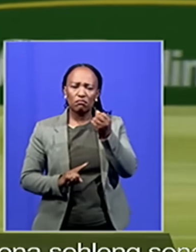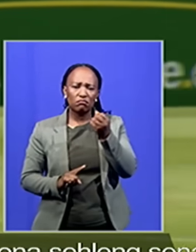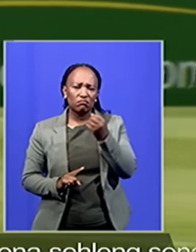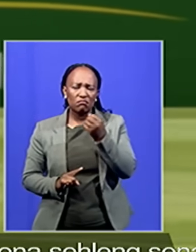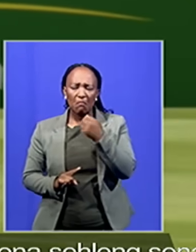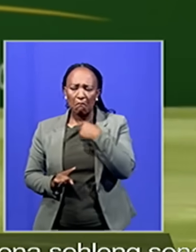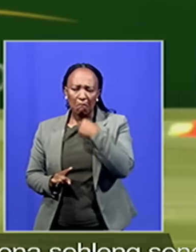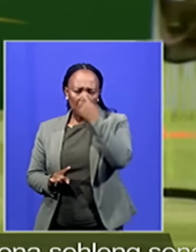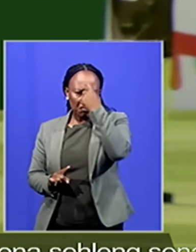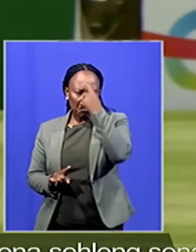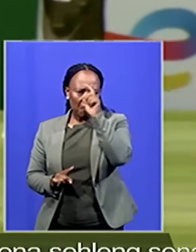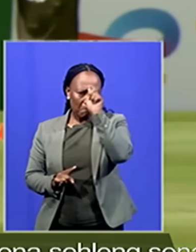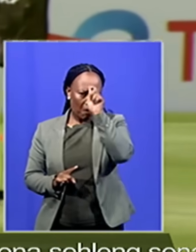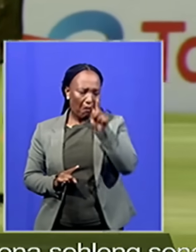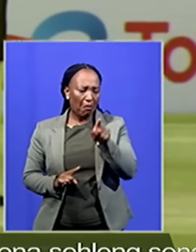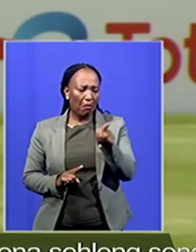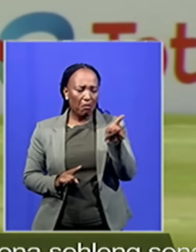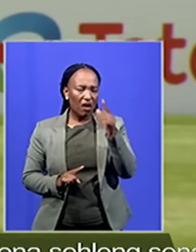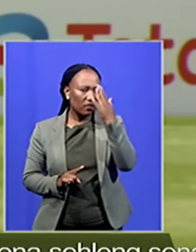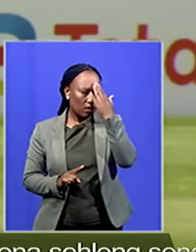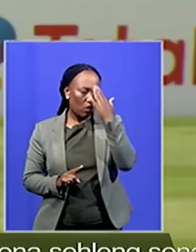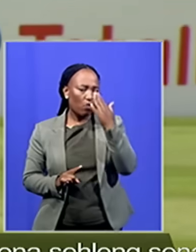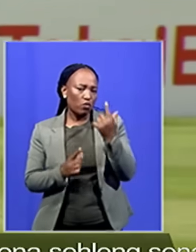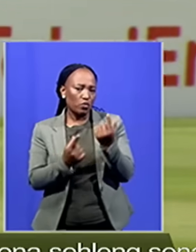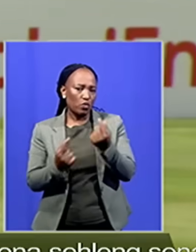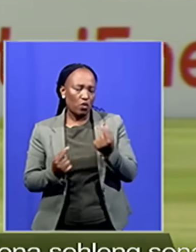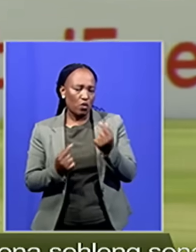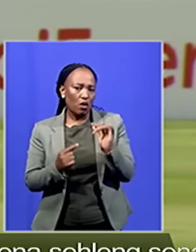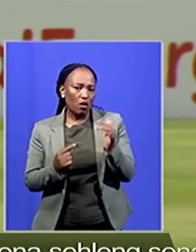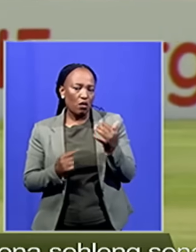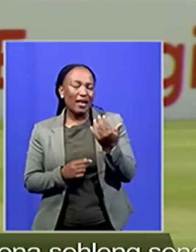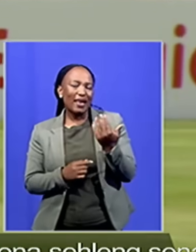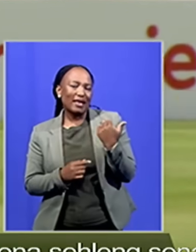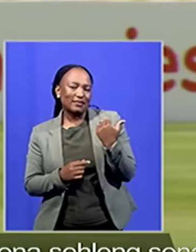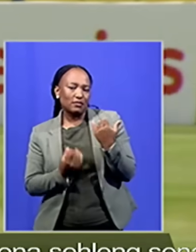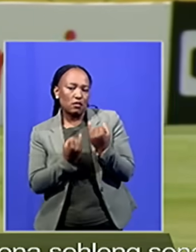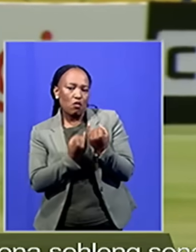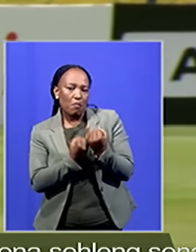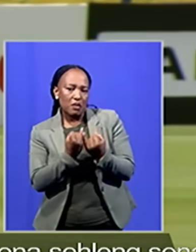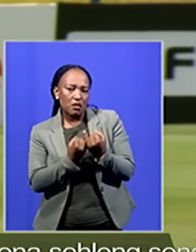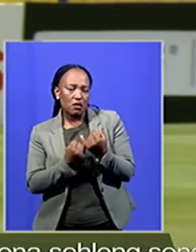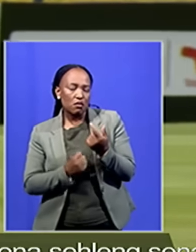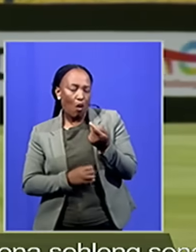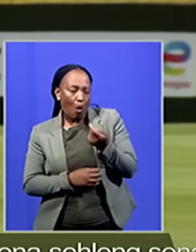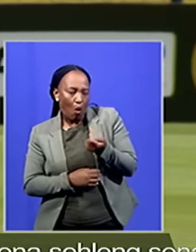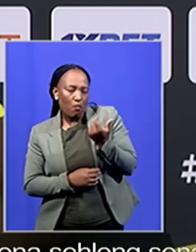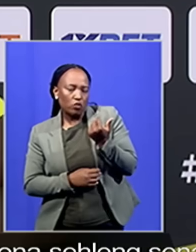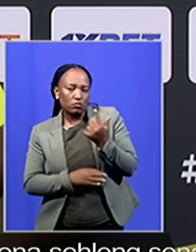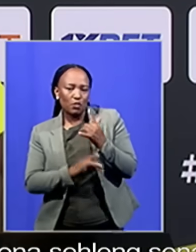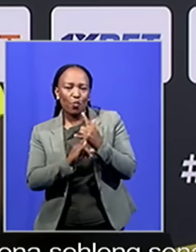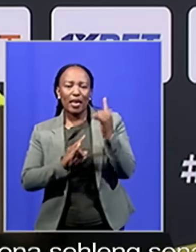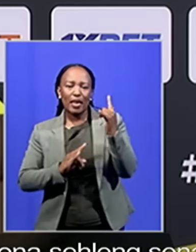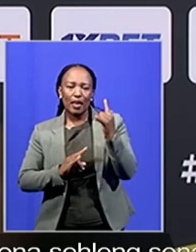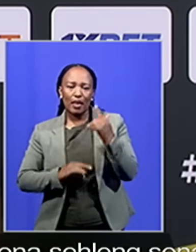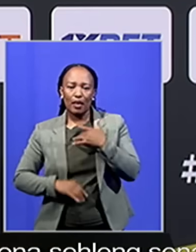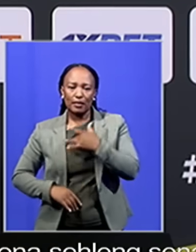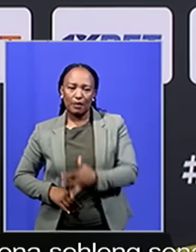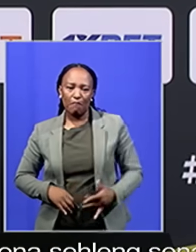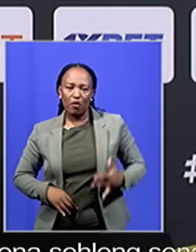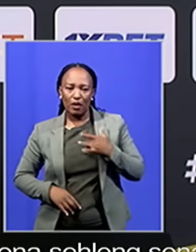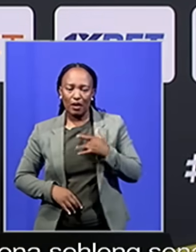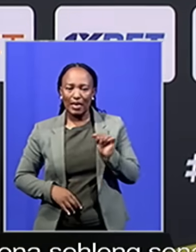do. Last season we were very close to winning the Champions League. I believe that this season we can do it because we've moved